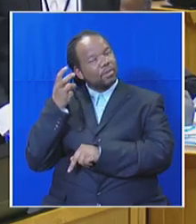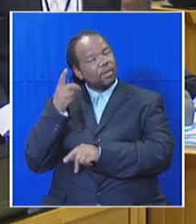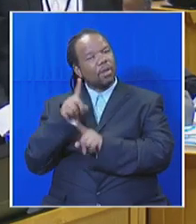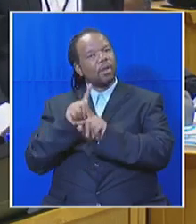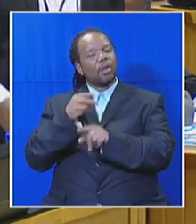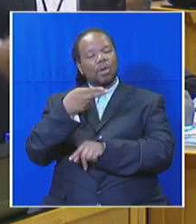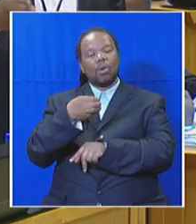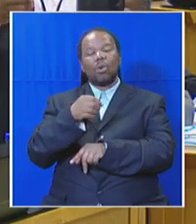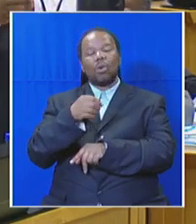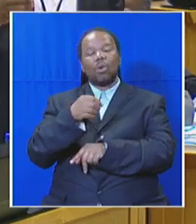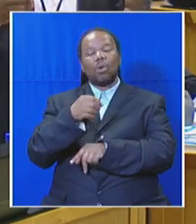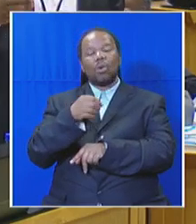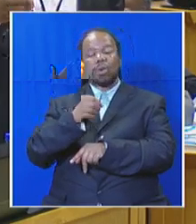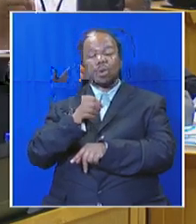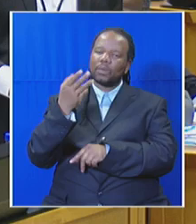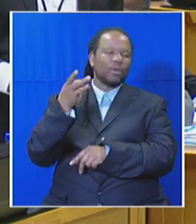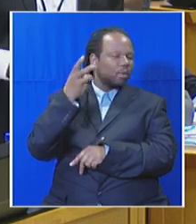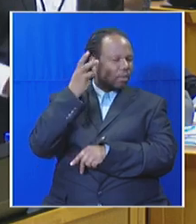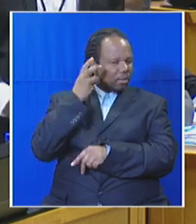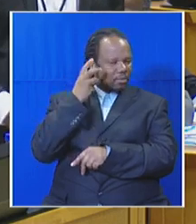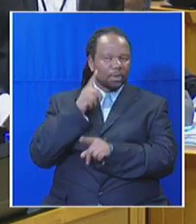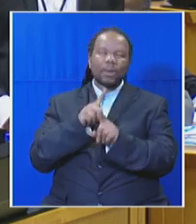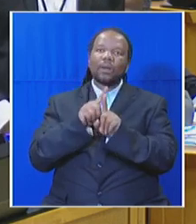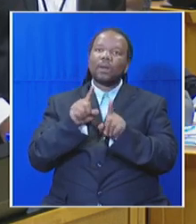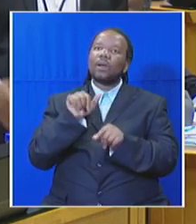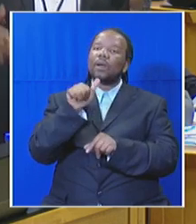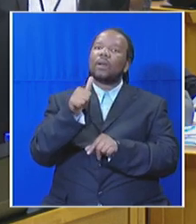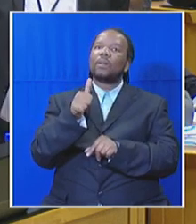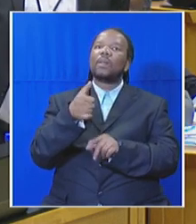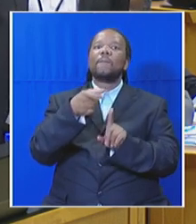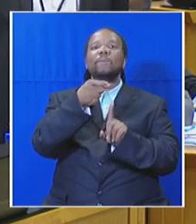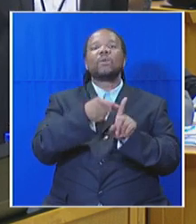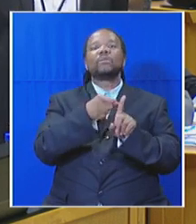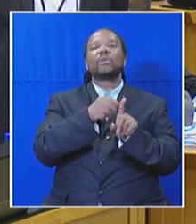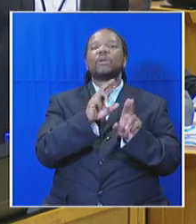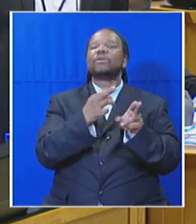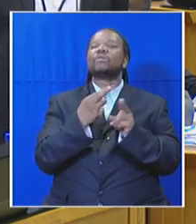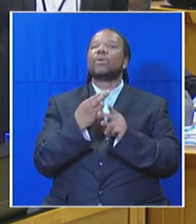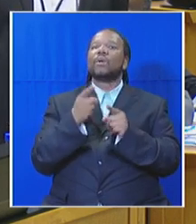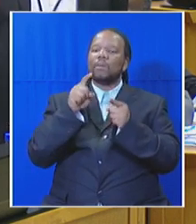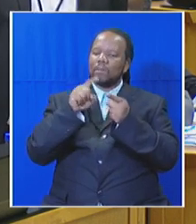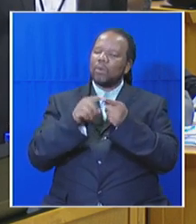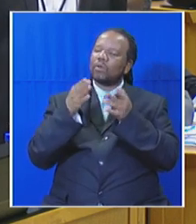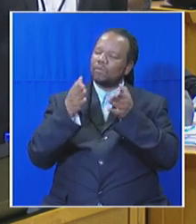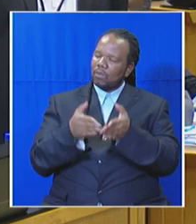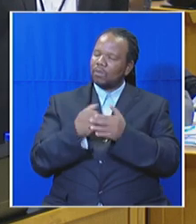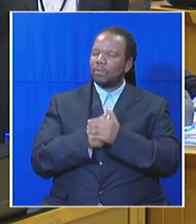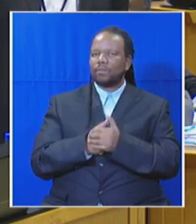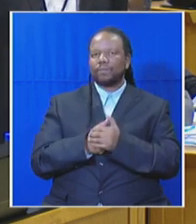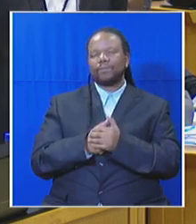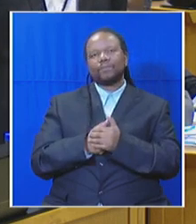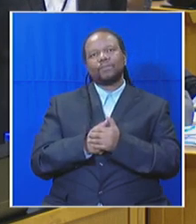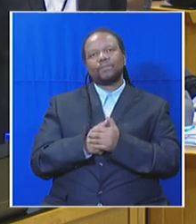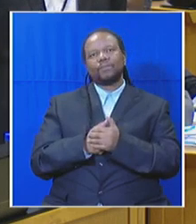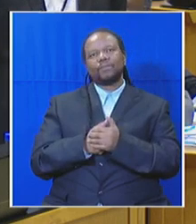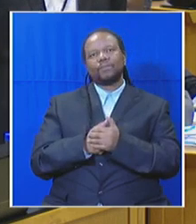Olomis. In the President answering, there was a point of order. It's only fair that we follow